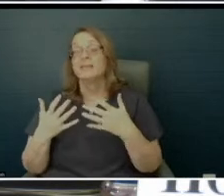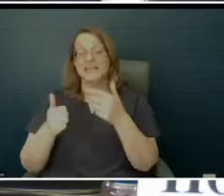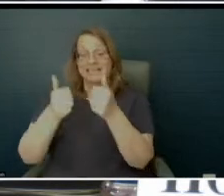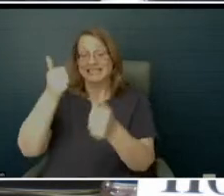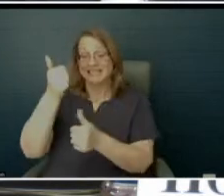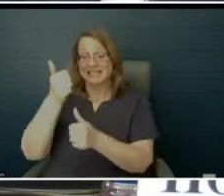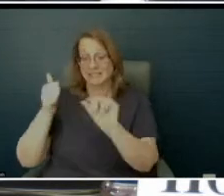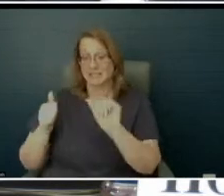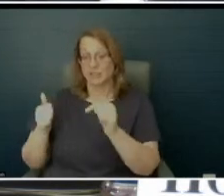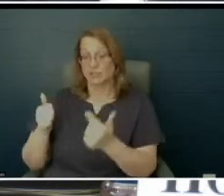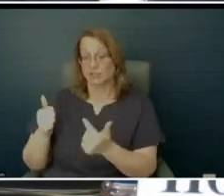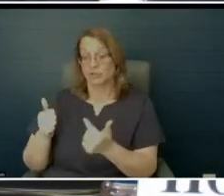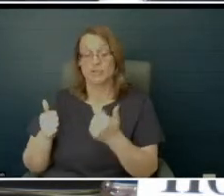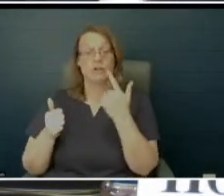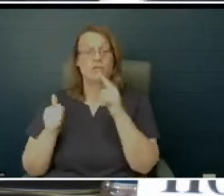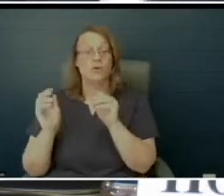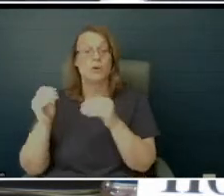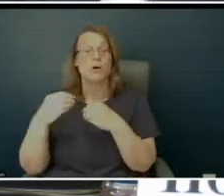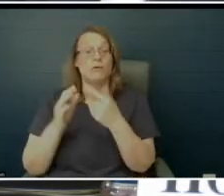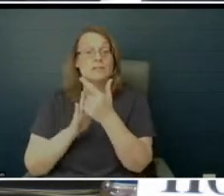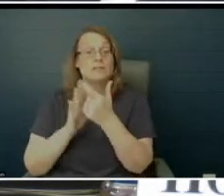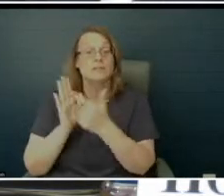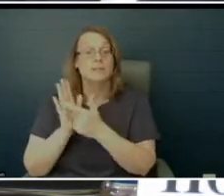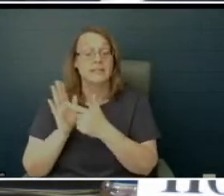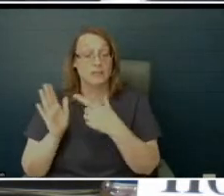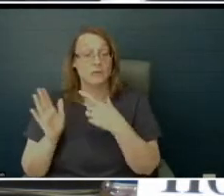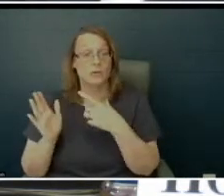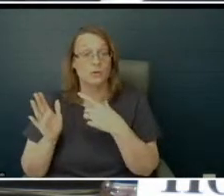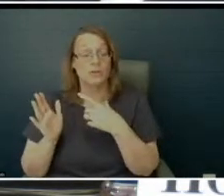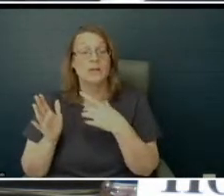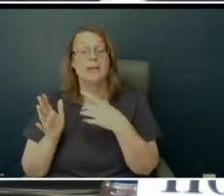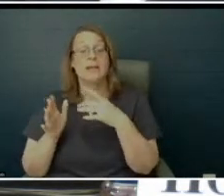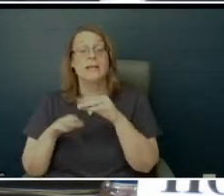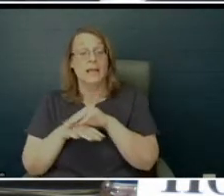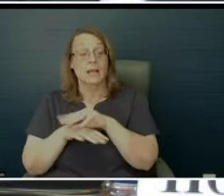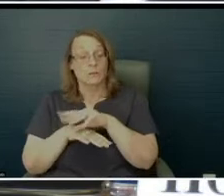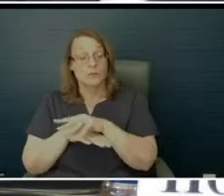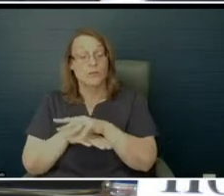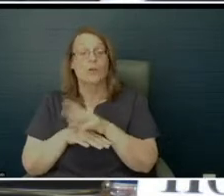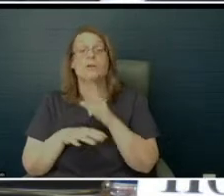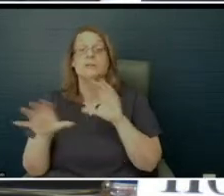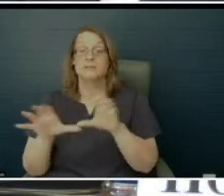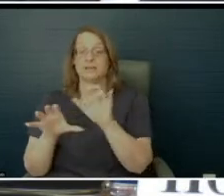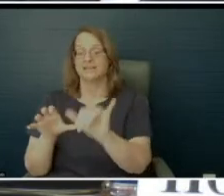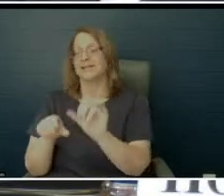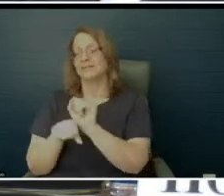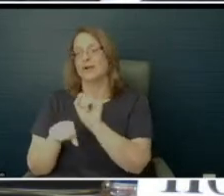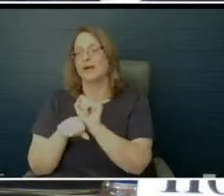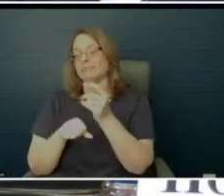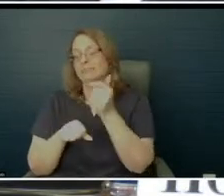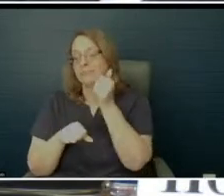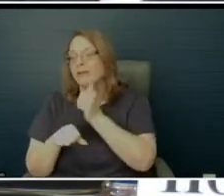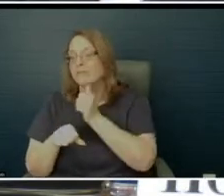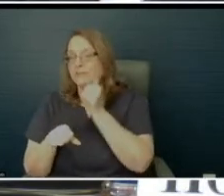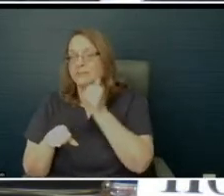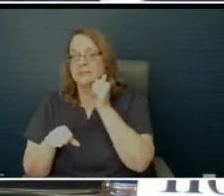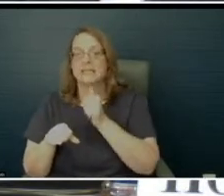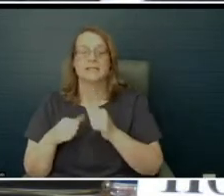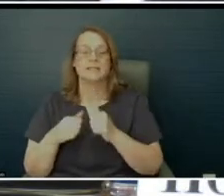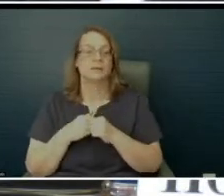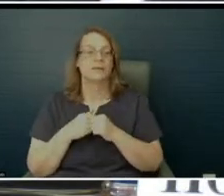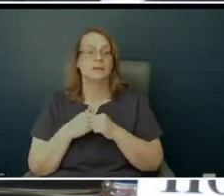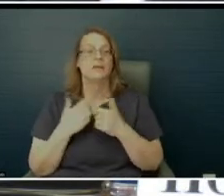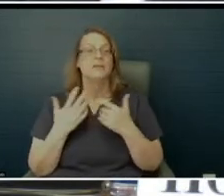Office of Legal Counsel exercises that job on a day-to-day basis. And so, in